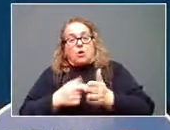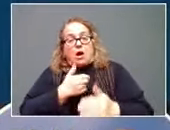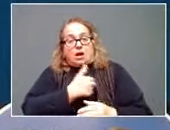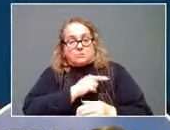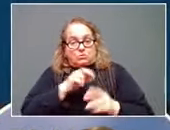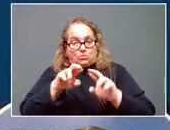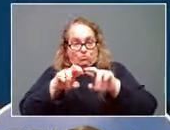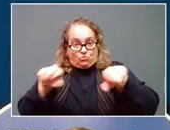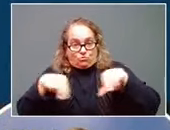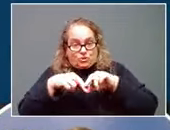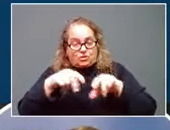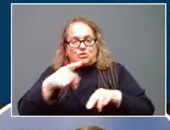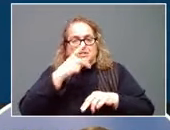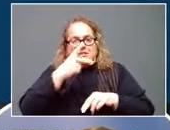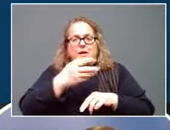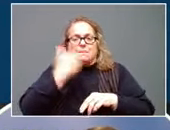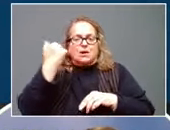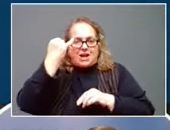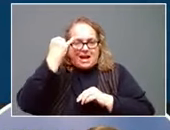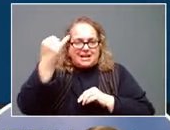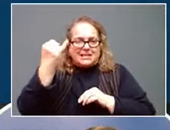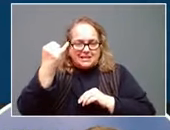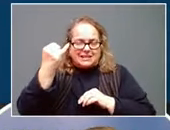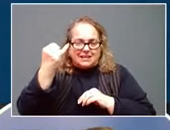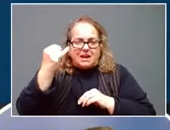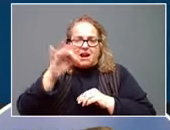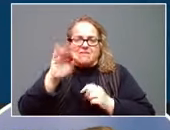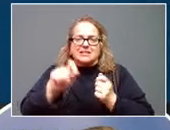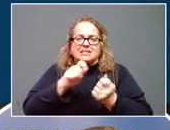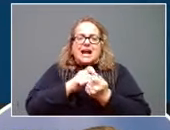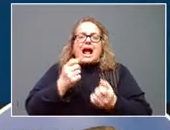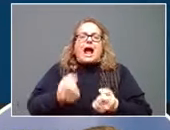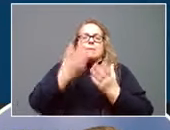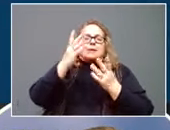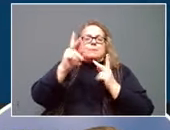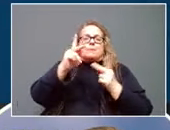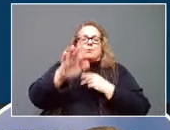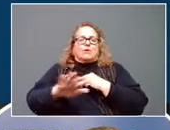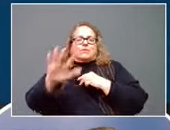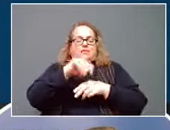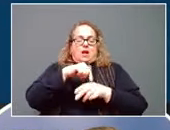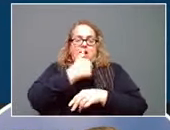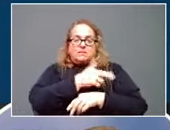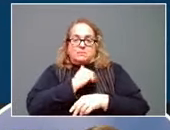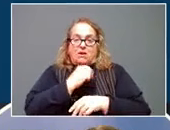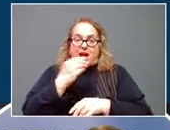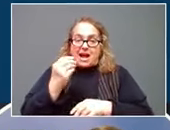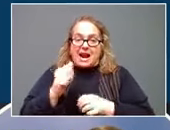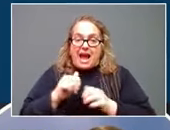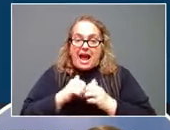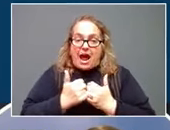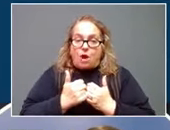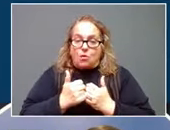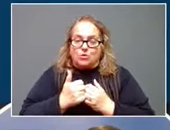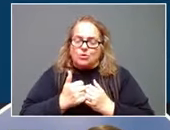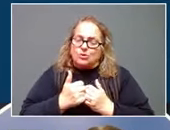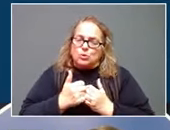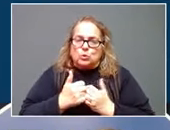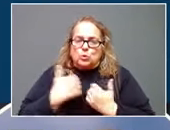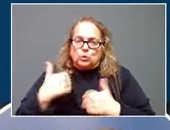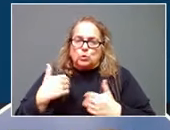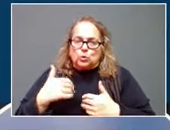a better idea of exactly how many people out there are in the hospital and how stretched